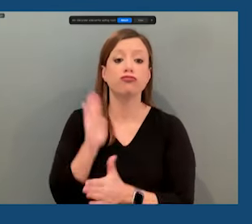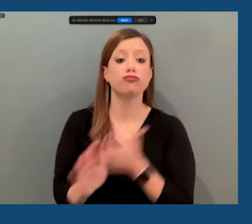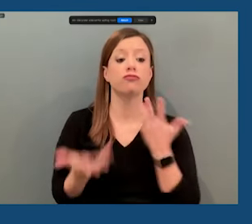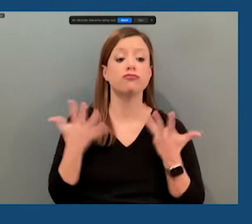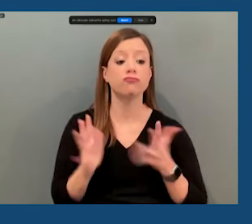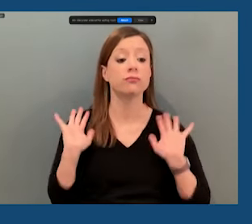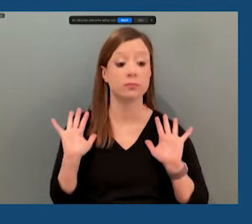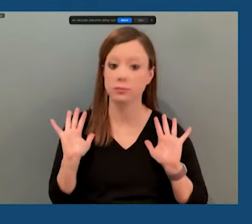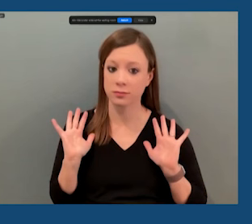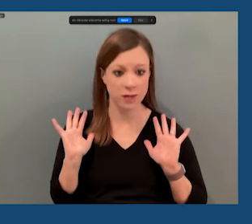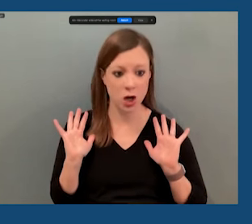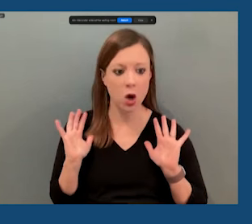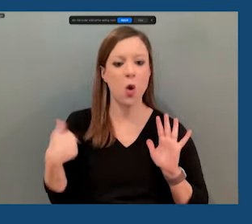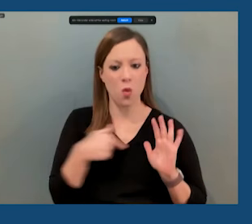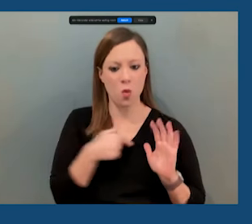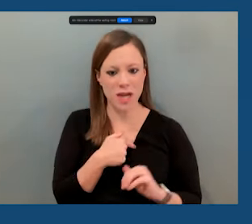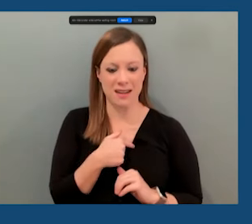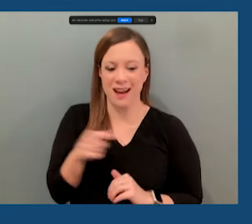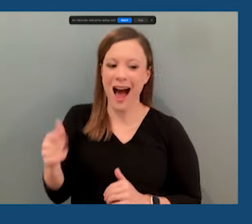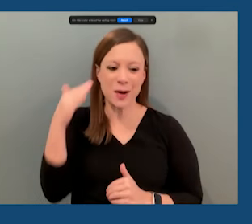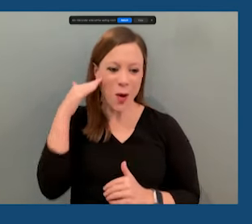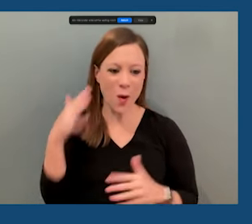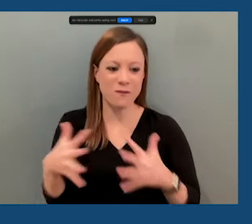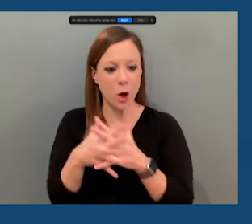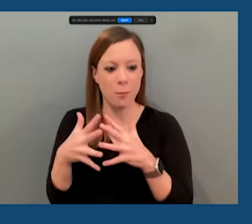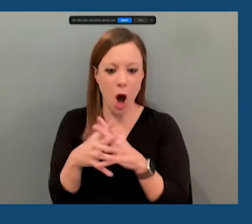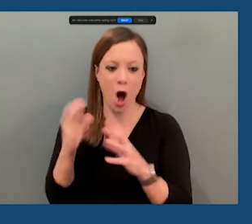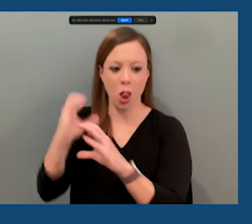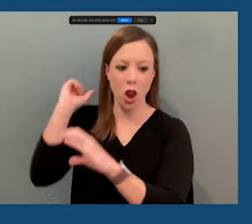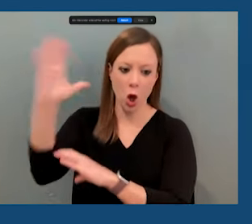football. I wish I hadn't said that.